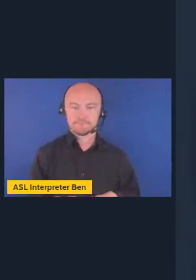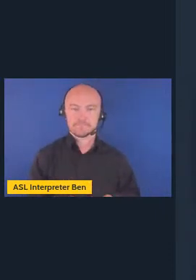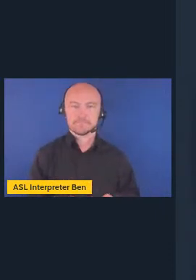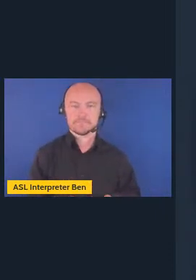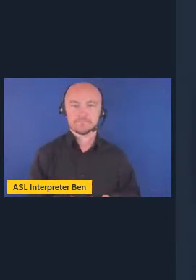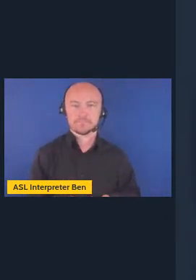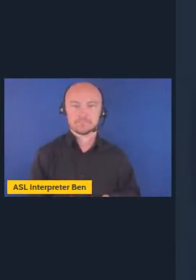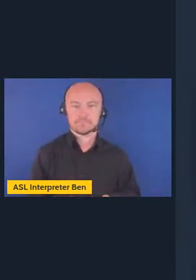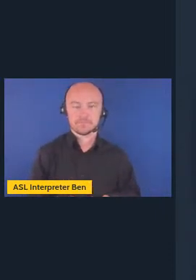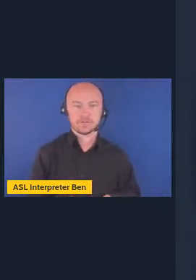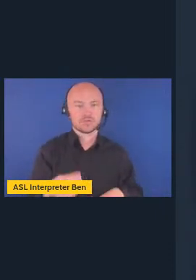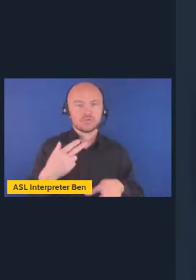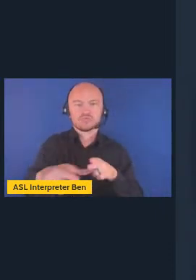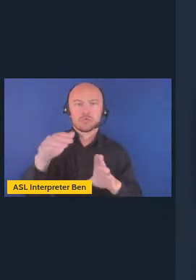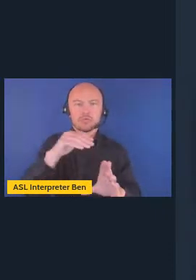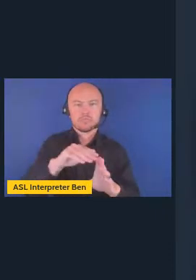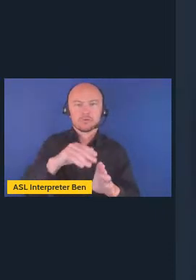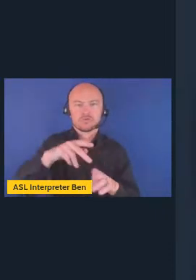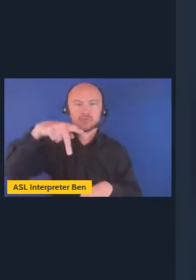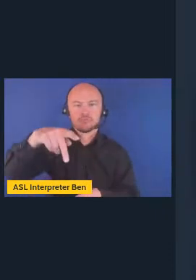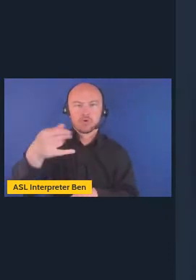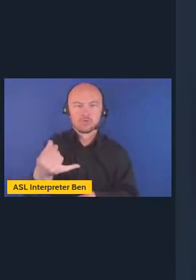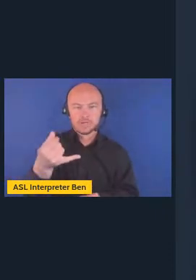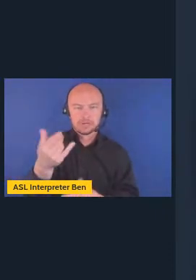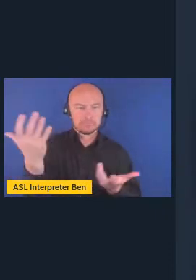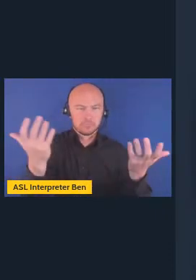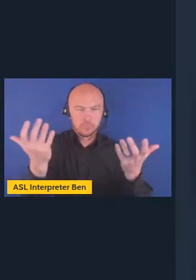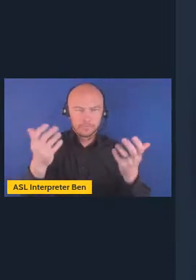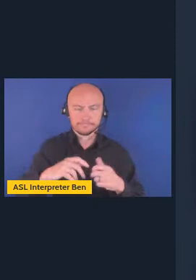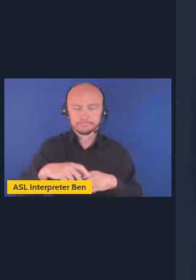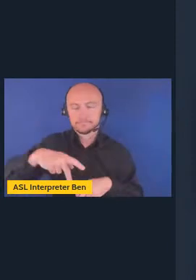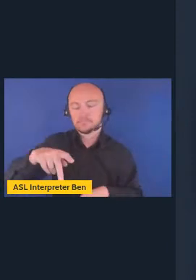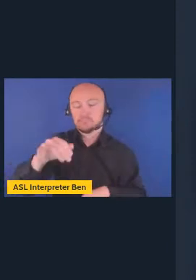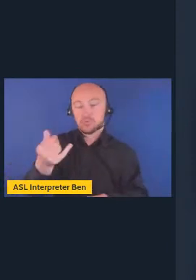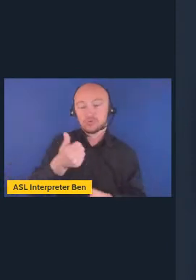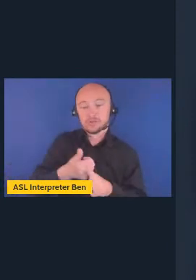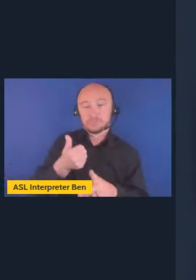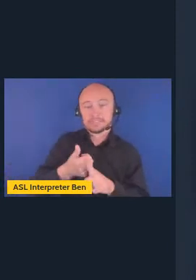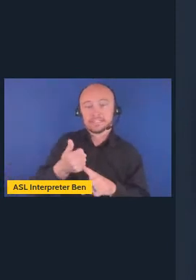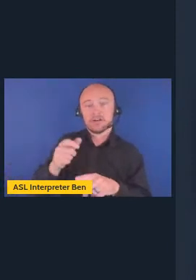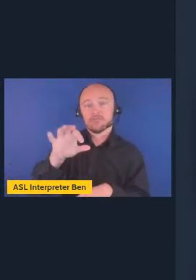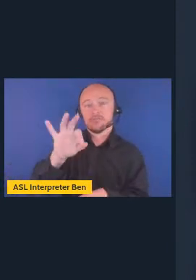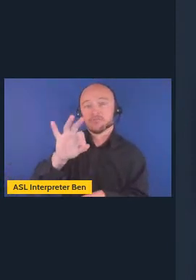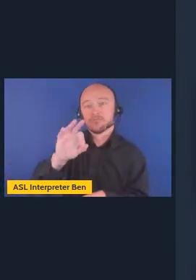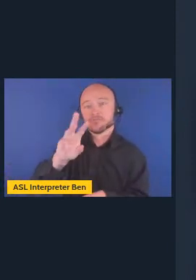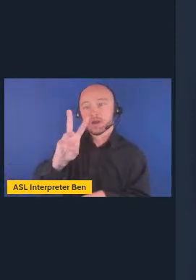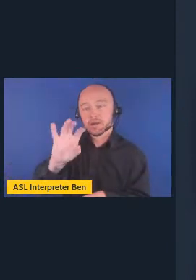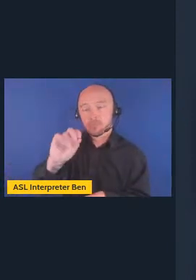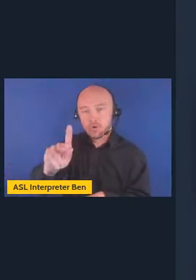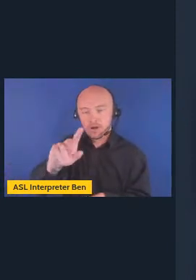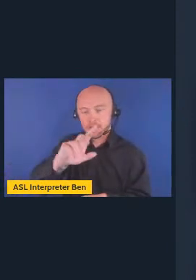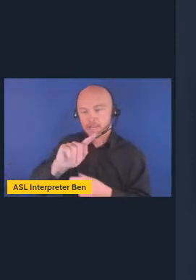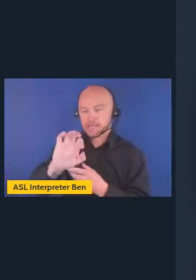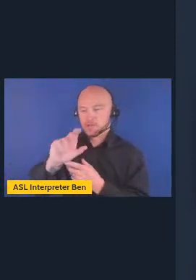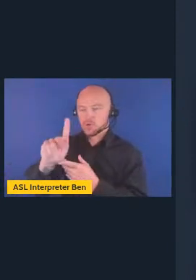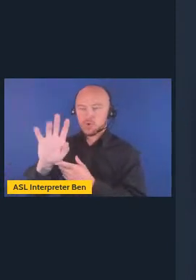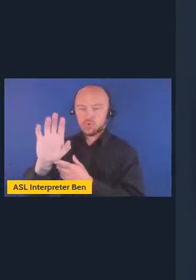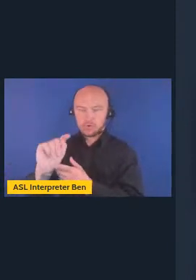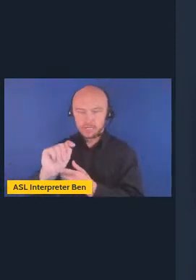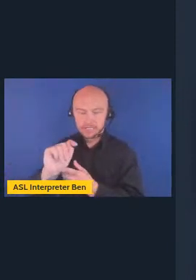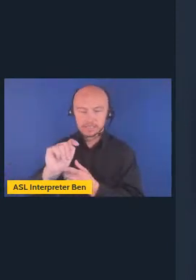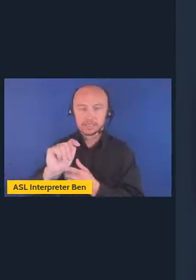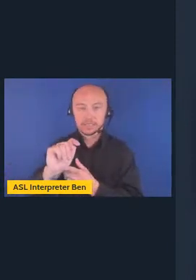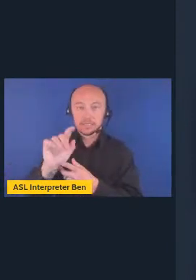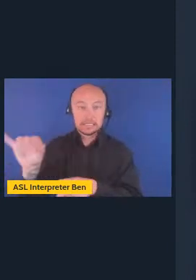To give you a quick reminder what Projen is. Projen is a framework and toolkit for configuration as code. It takes the